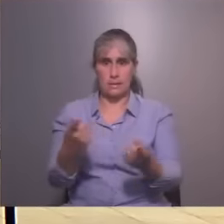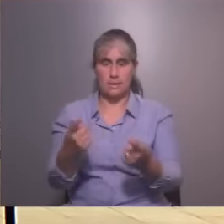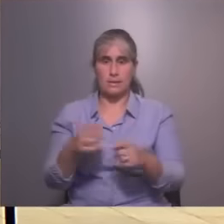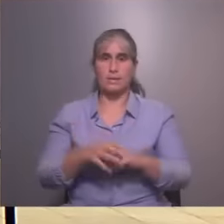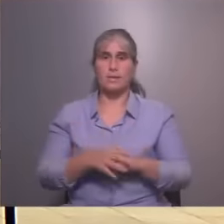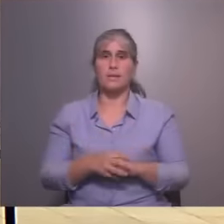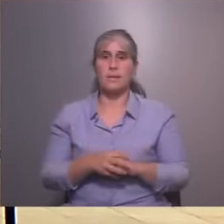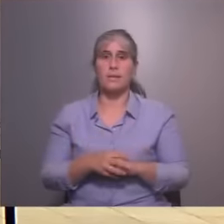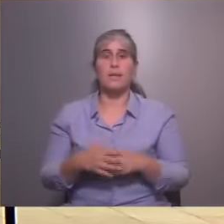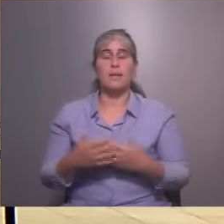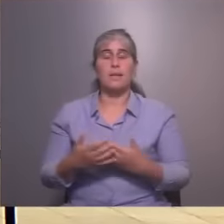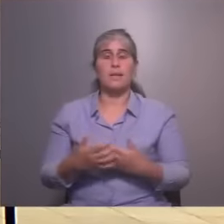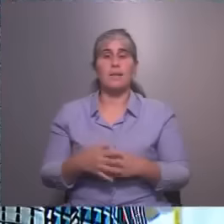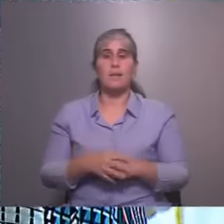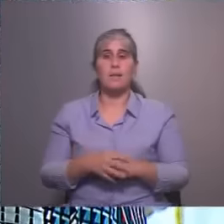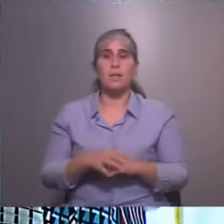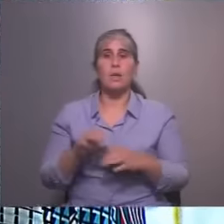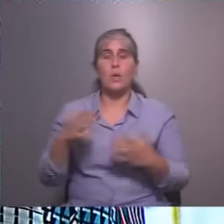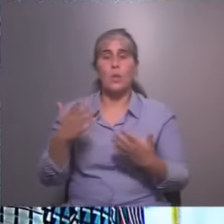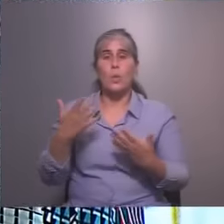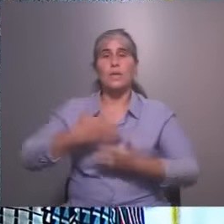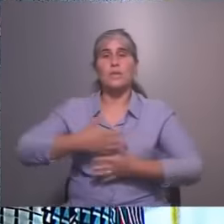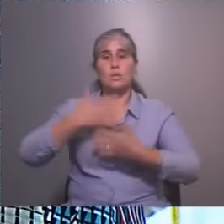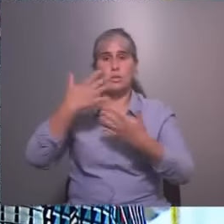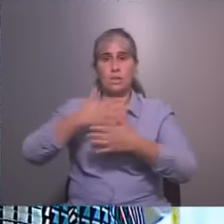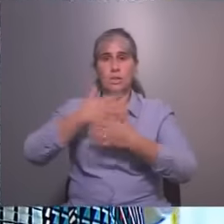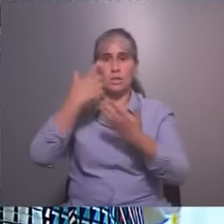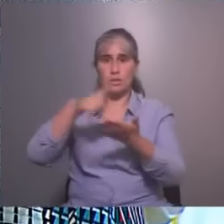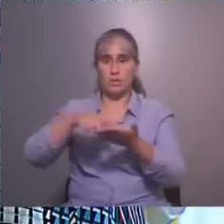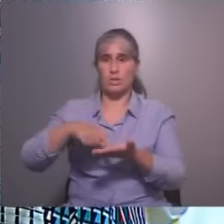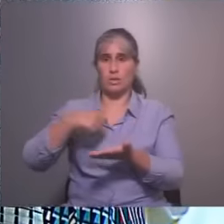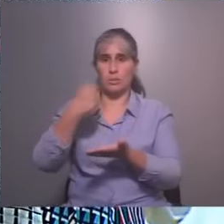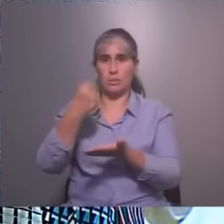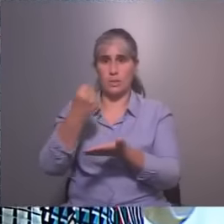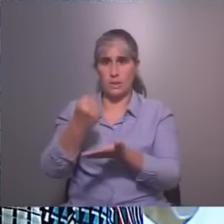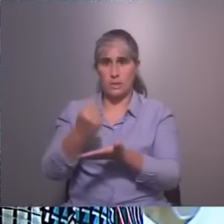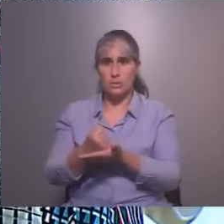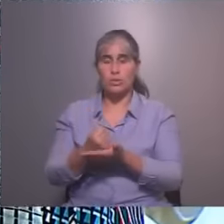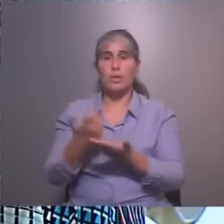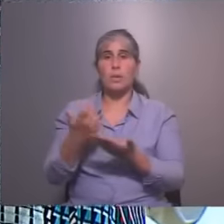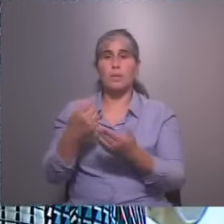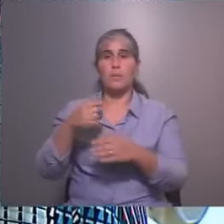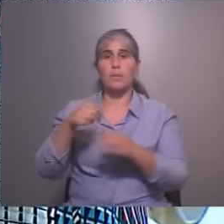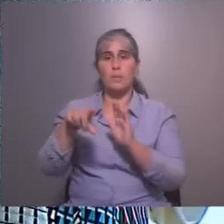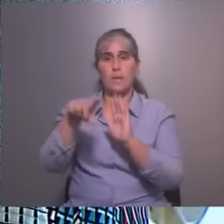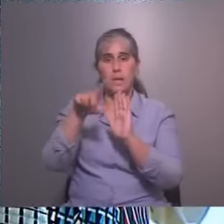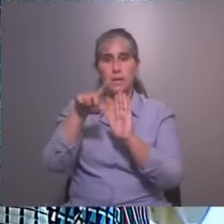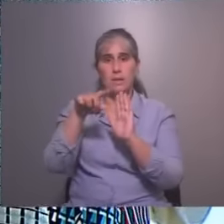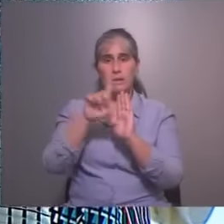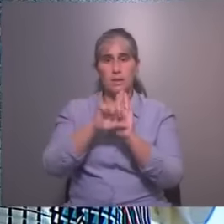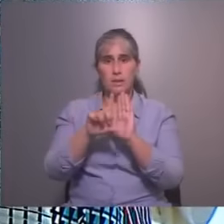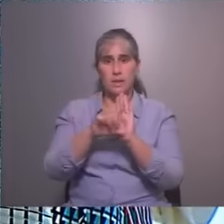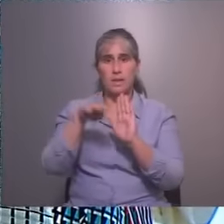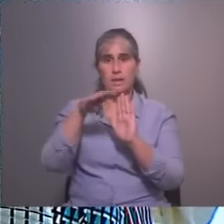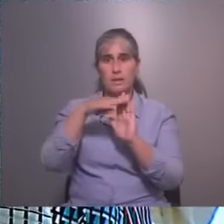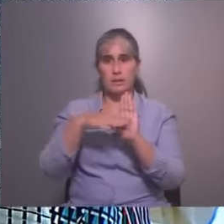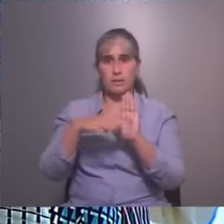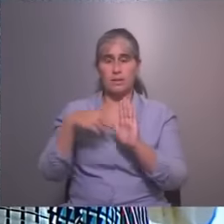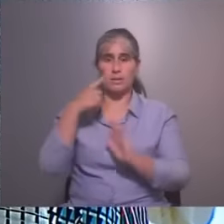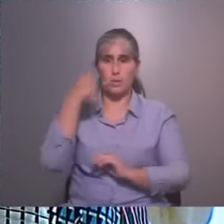him by the angel before he was conceived in the womb. When the days